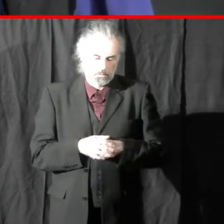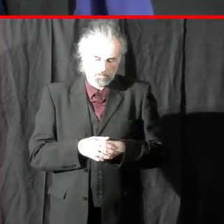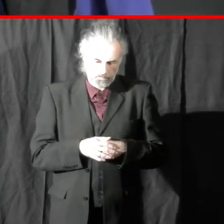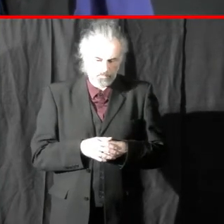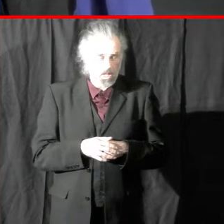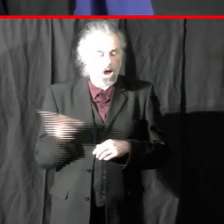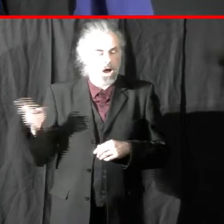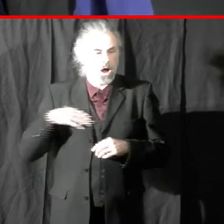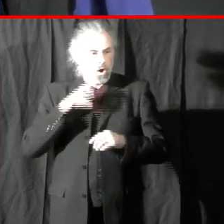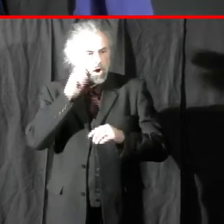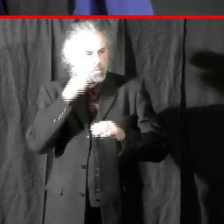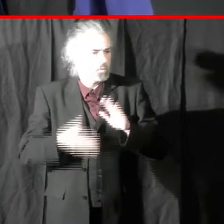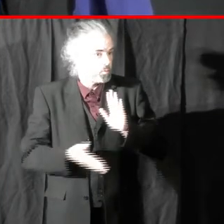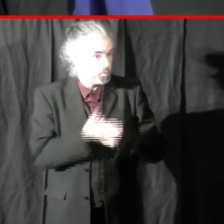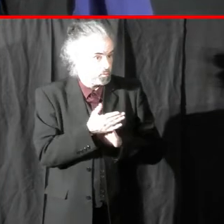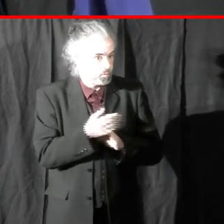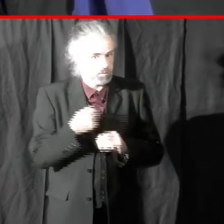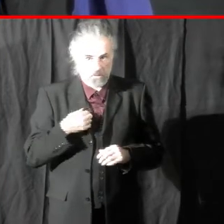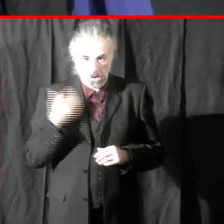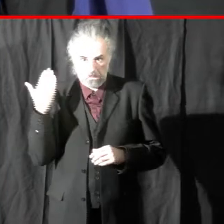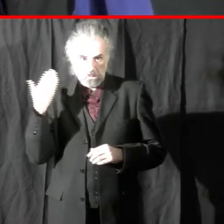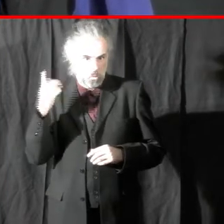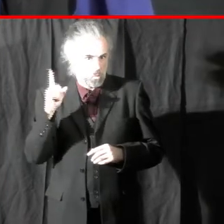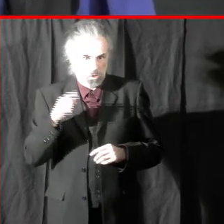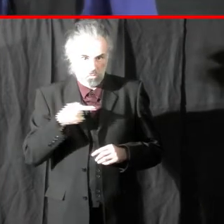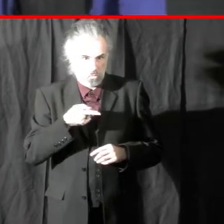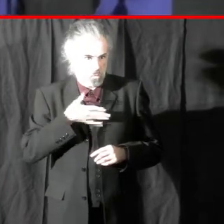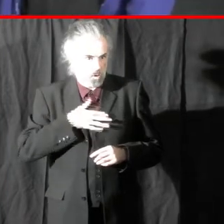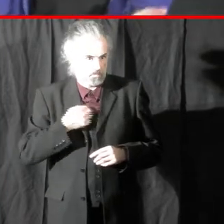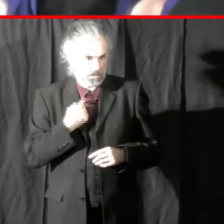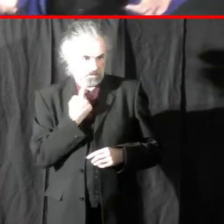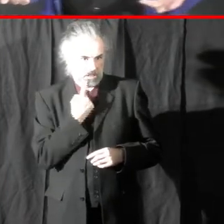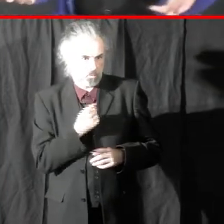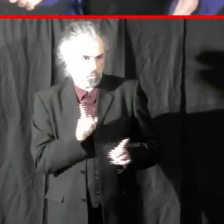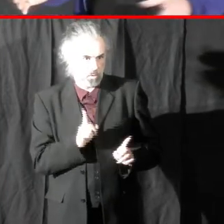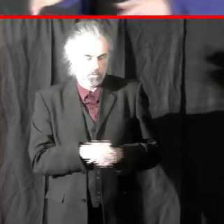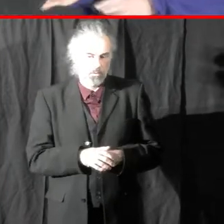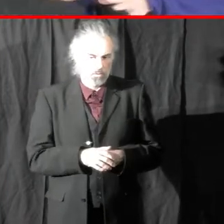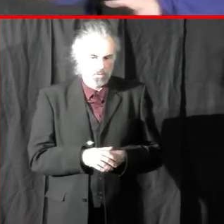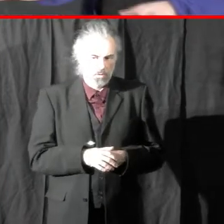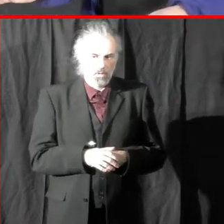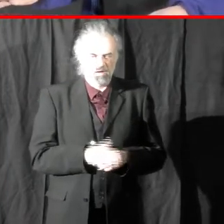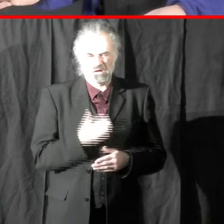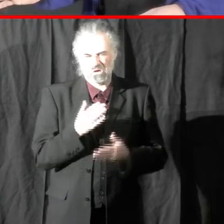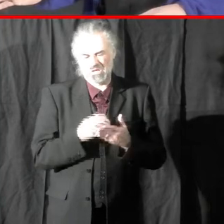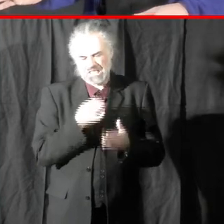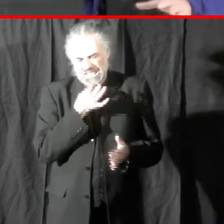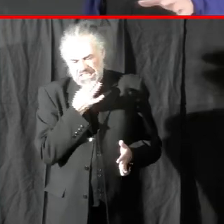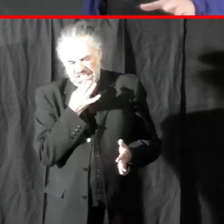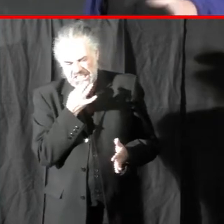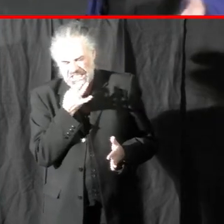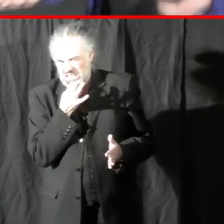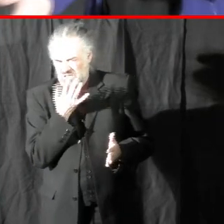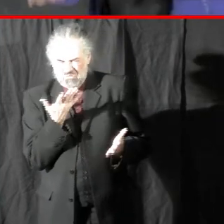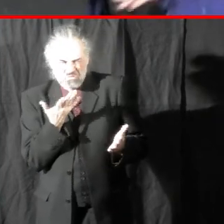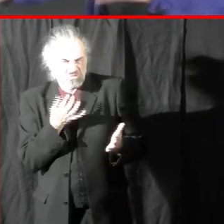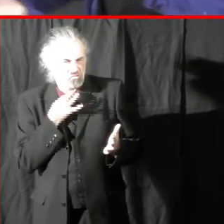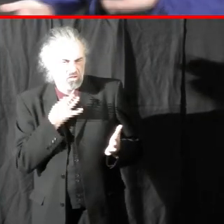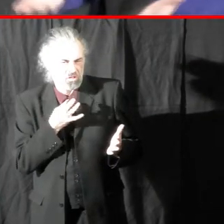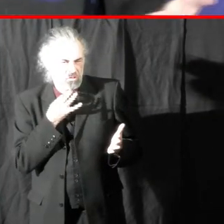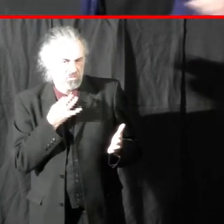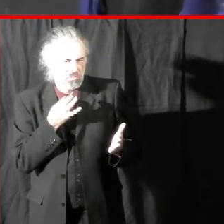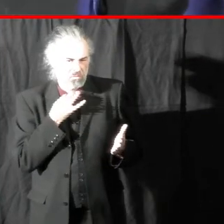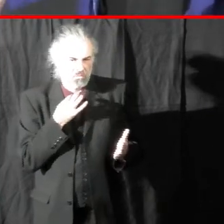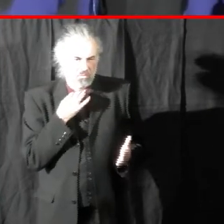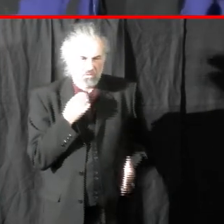to go. If I get a chance to speak, what do you want me to say? Well, like I said, it's only a tiny chance that, and the levels might